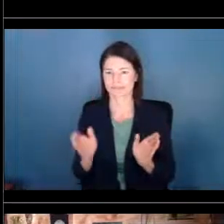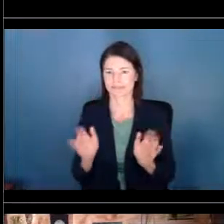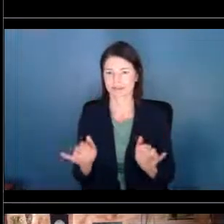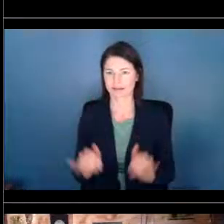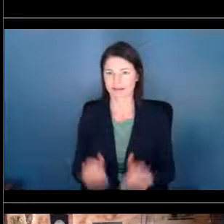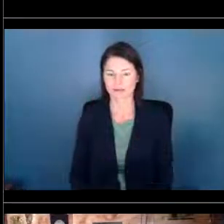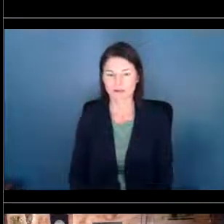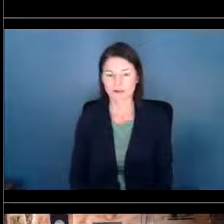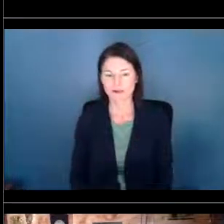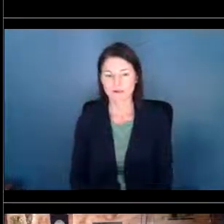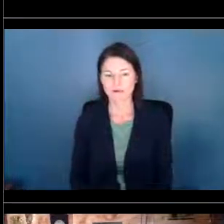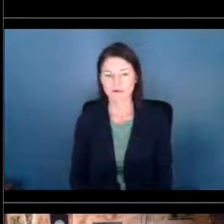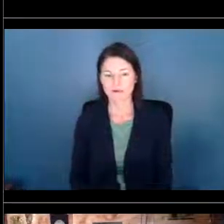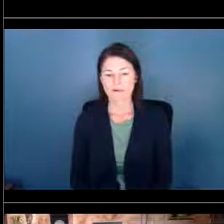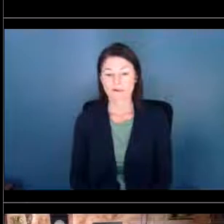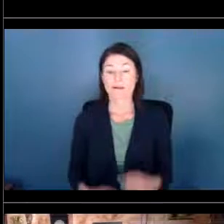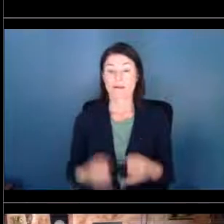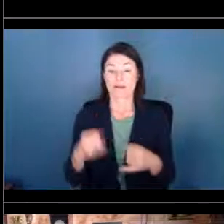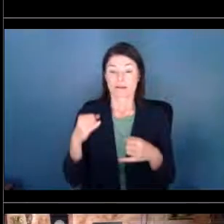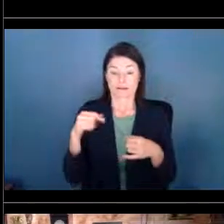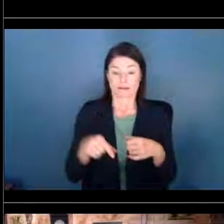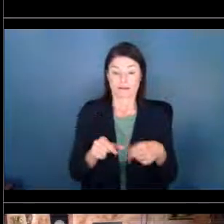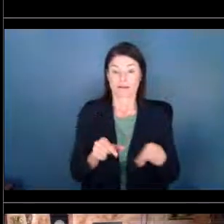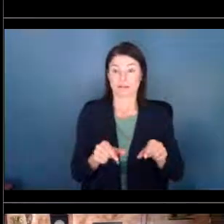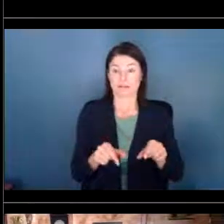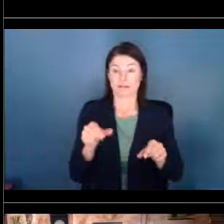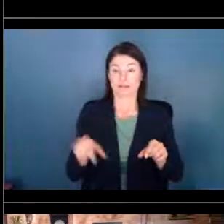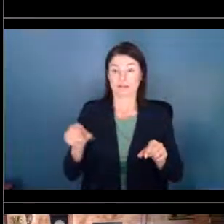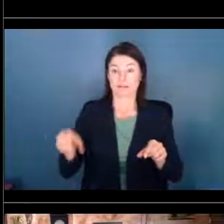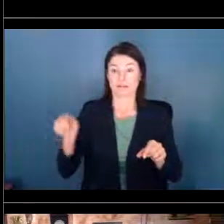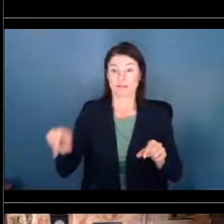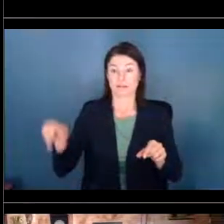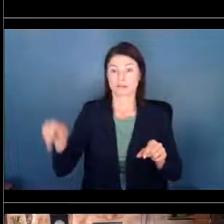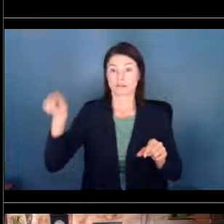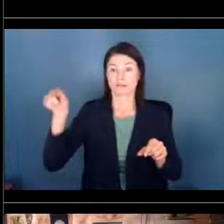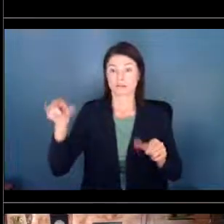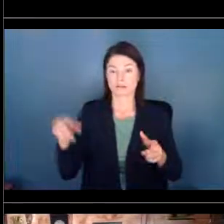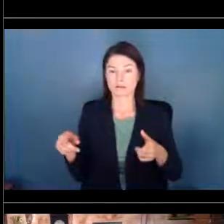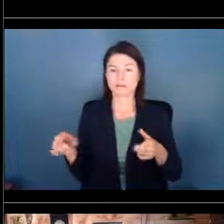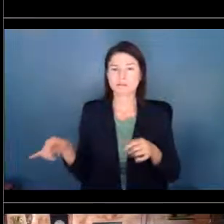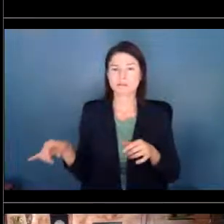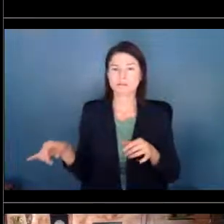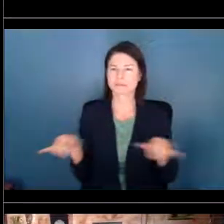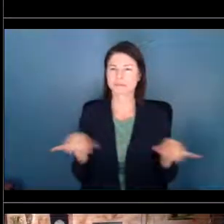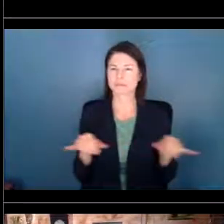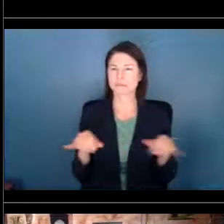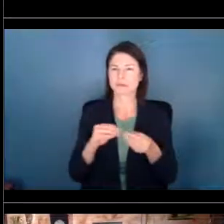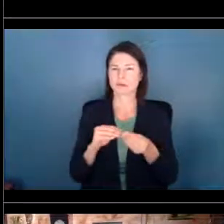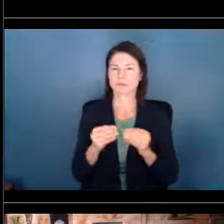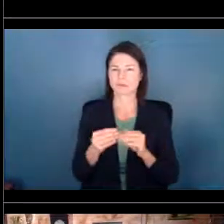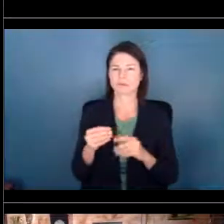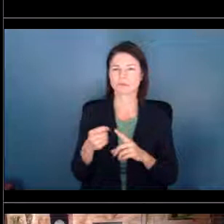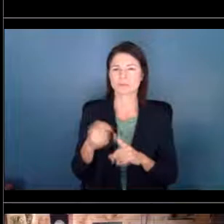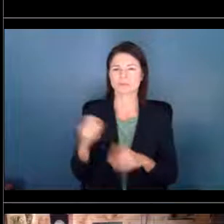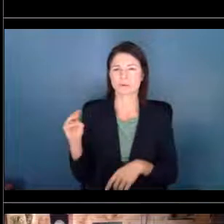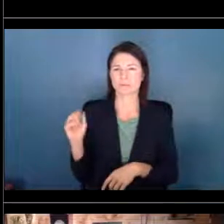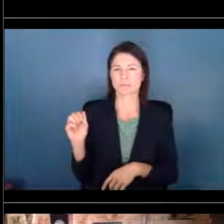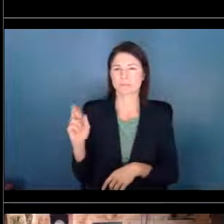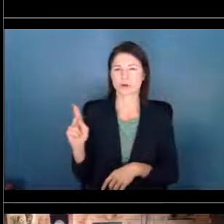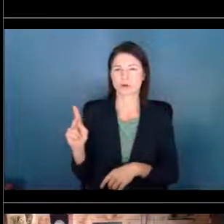The bar chart here simply reflects some of the same numbers that Mark had in his slides, just in a different